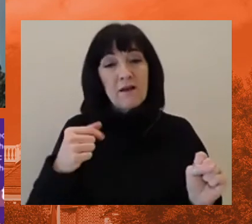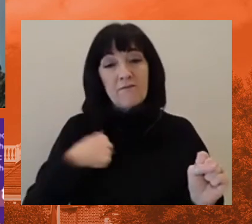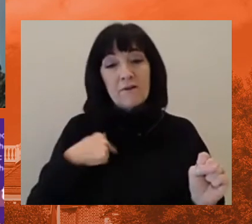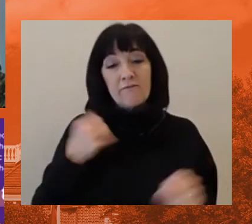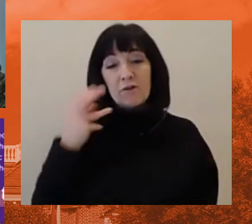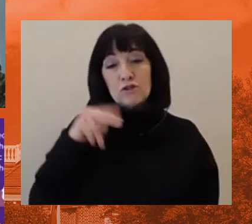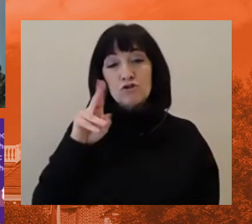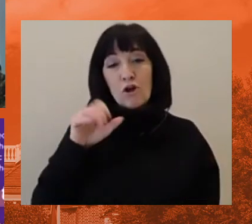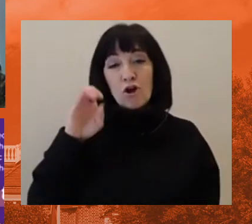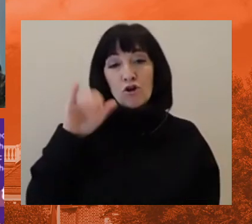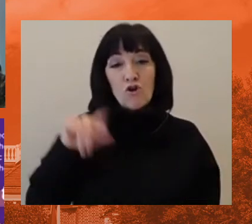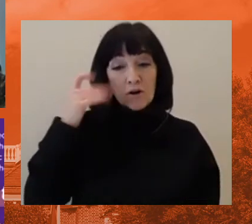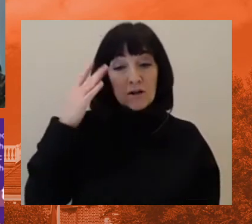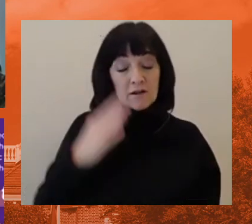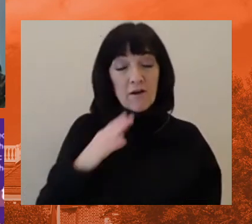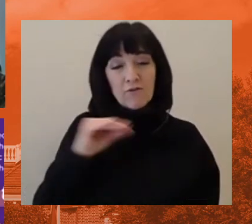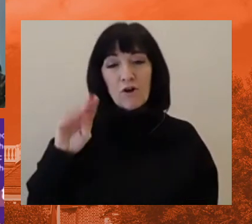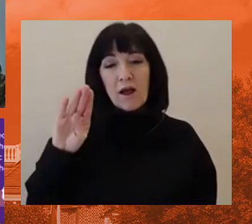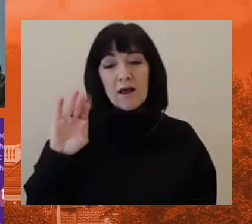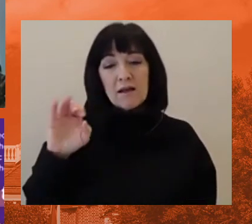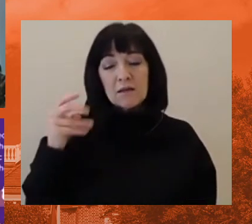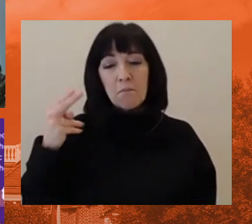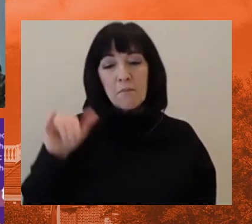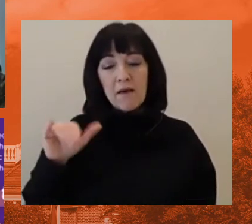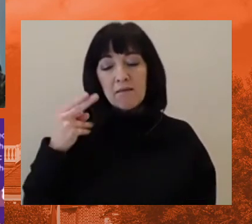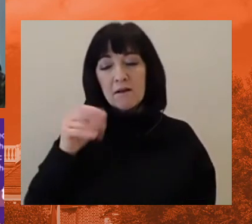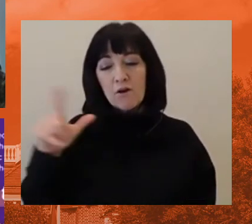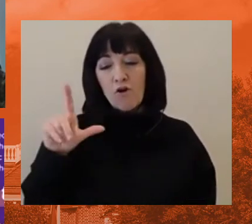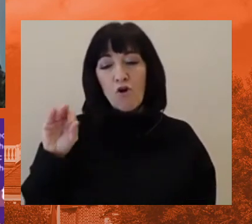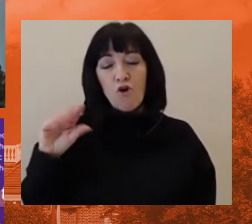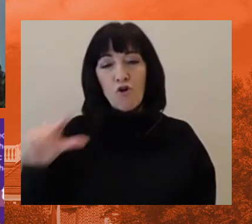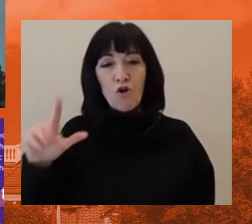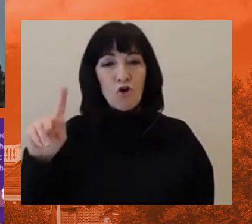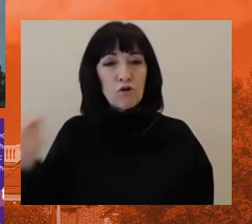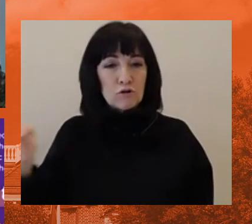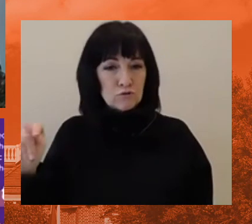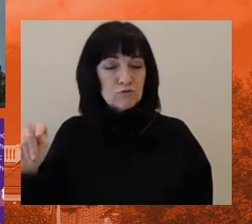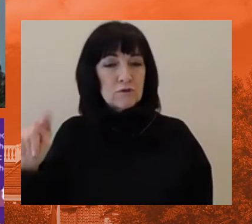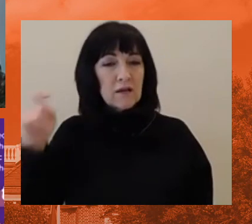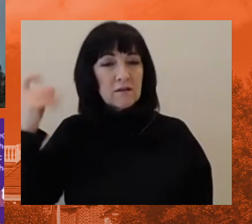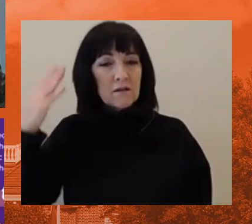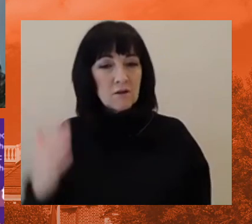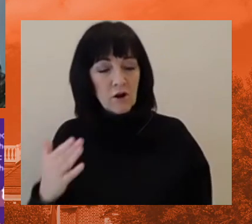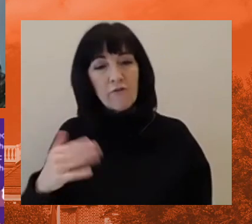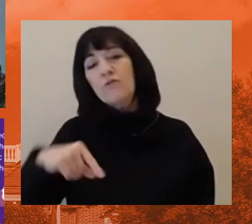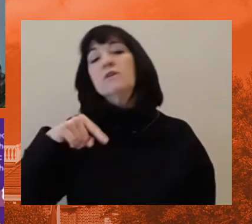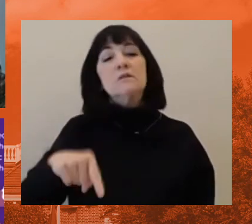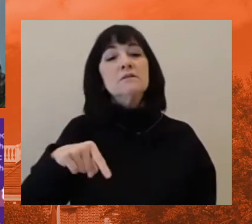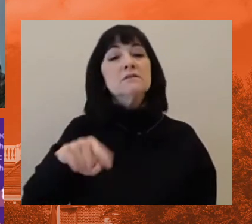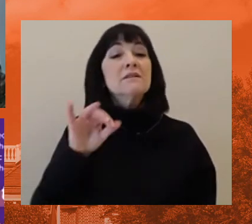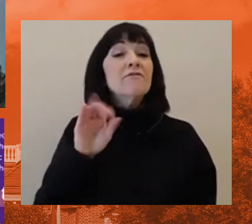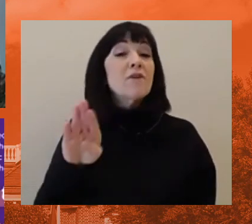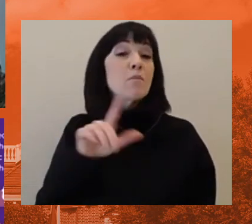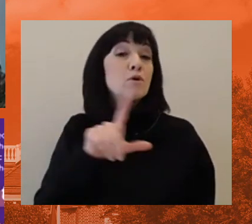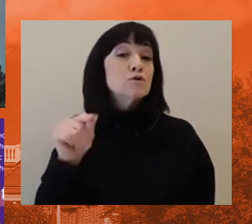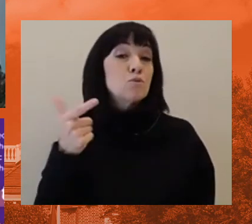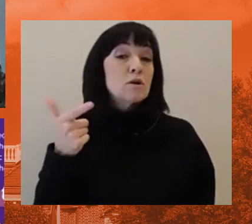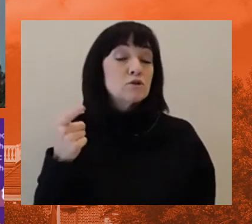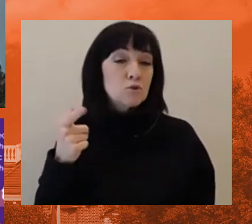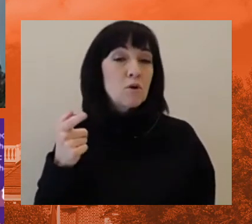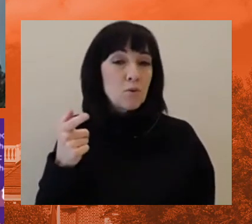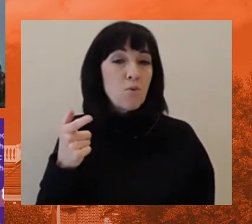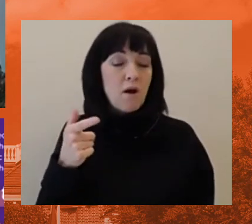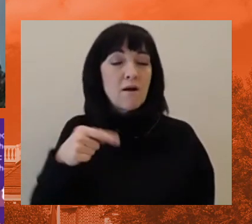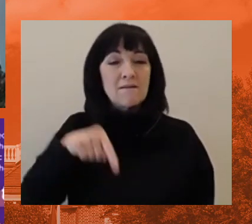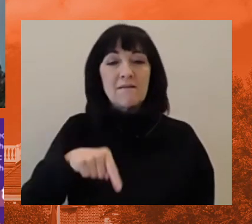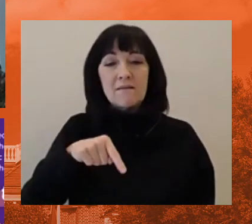hereby declare February 2021 as Teen Dating Violence Prevention and Awareness Month in the state of Delaware,